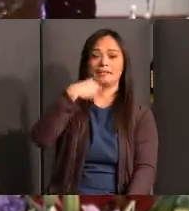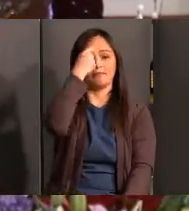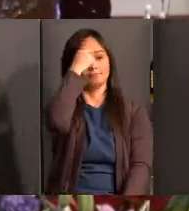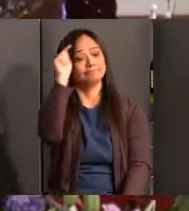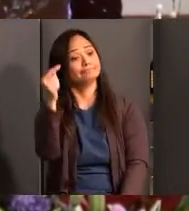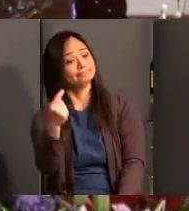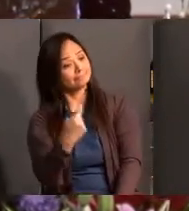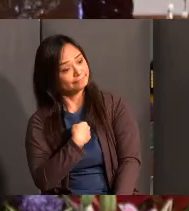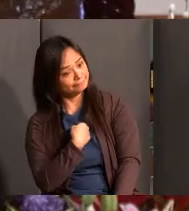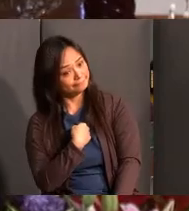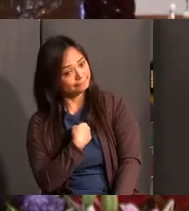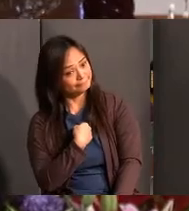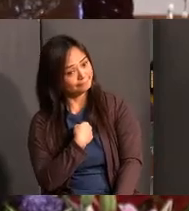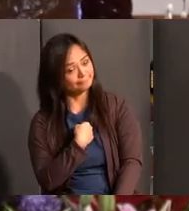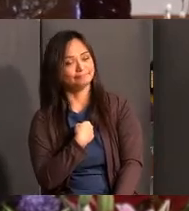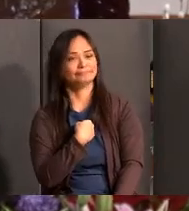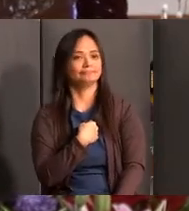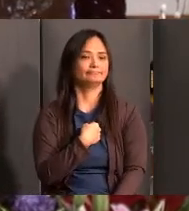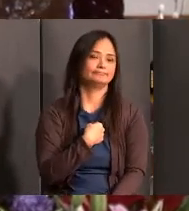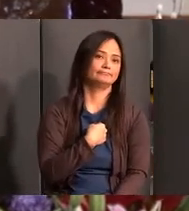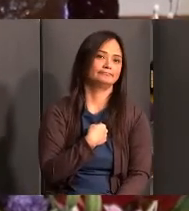Himself for me.